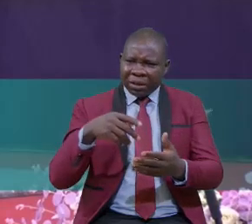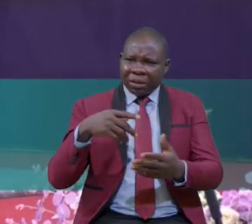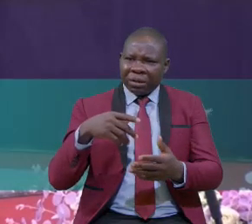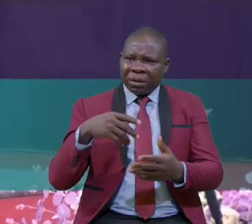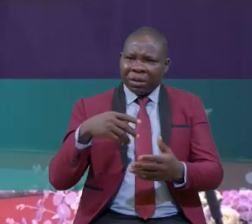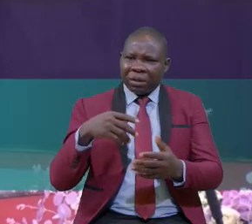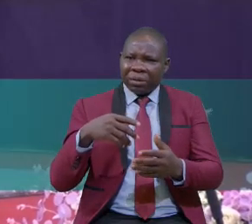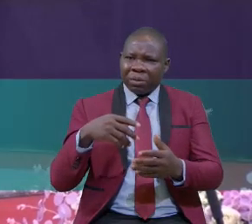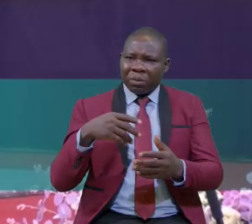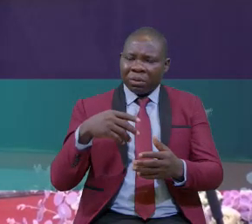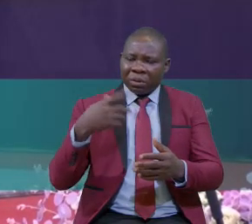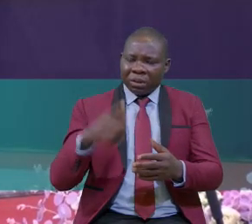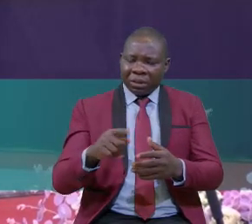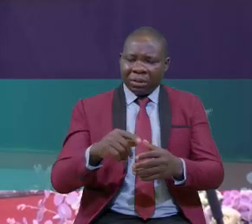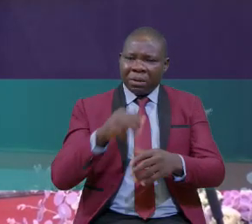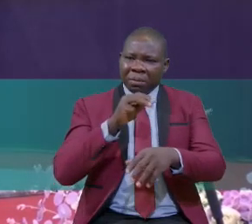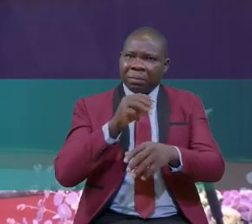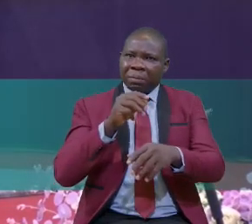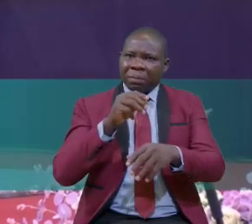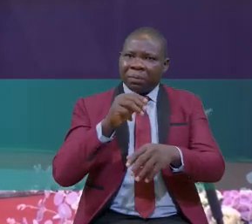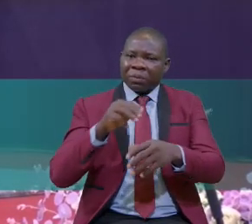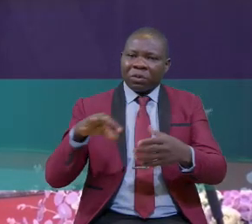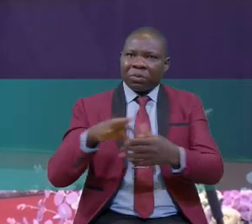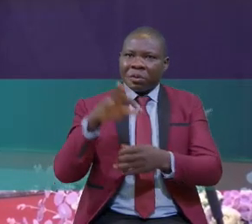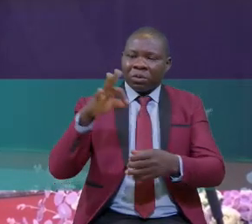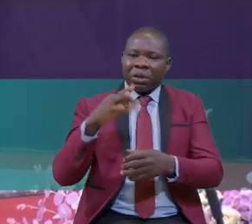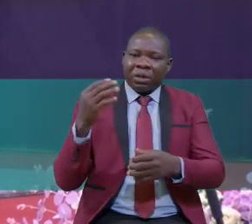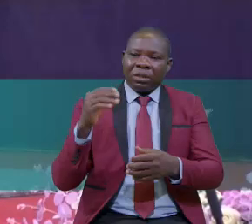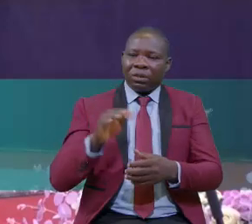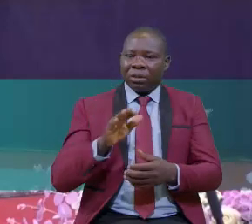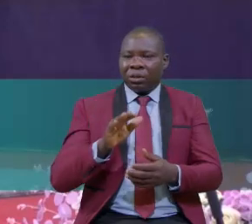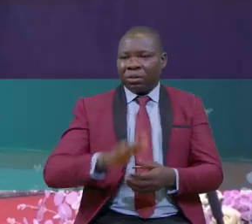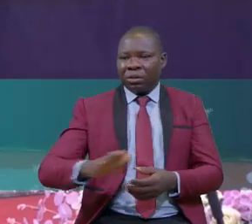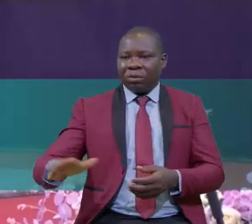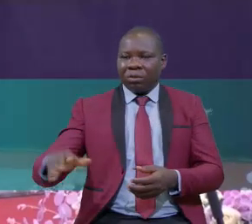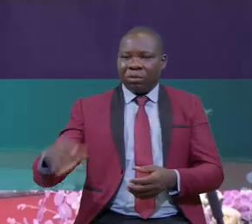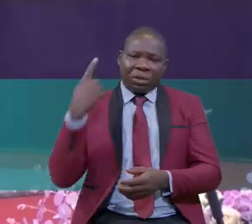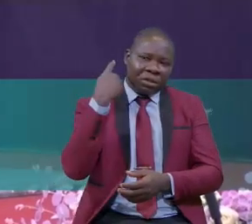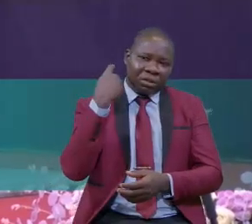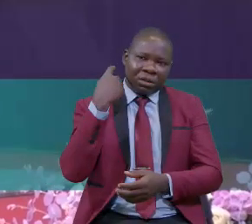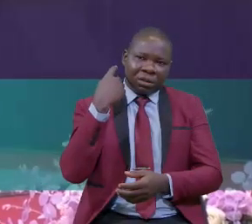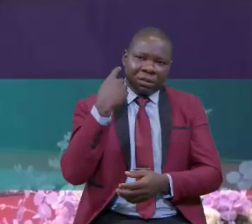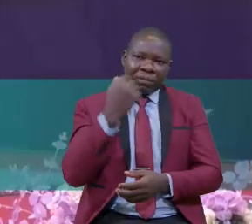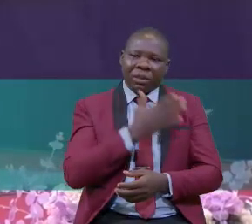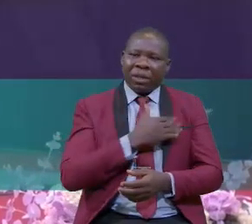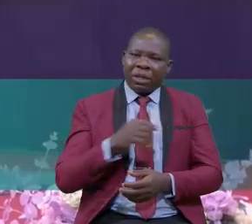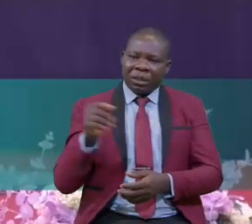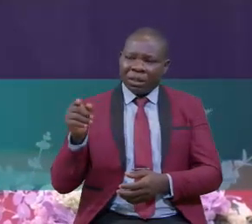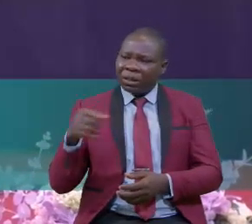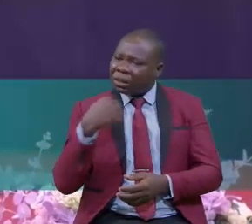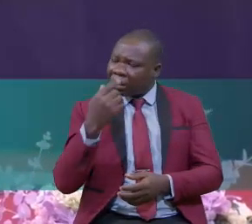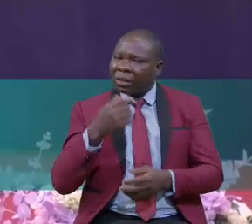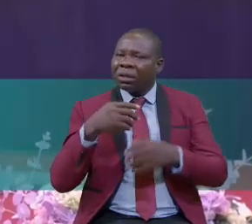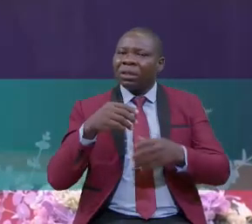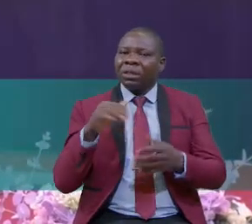recently. And I said, what do you do? He said, I do this. He said, that's not all, Pastor. I do this. I said, that's